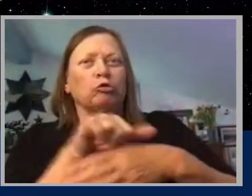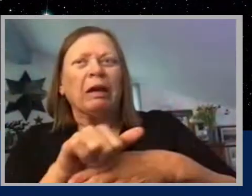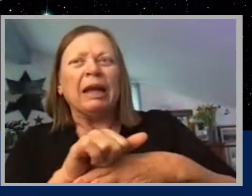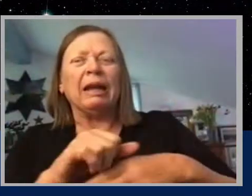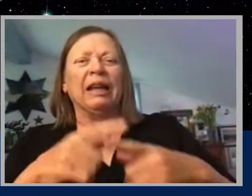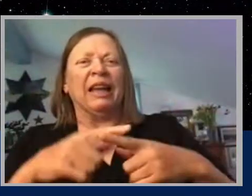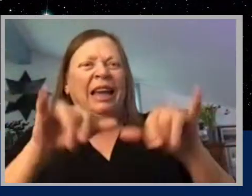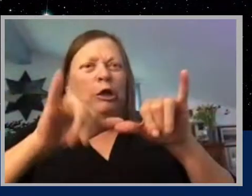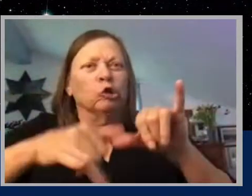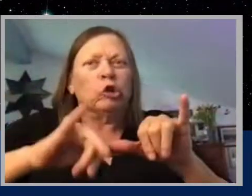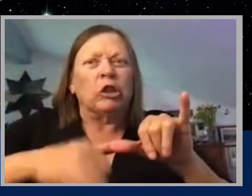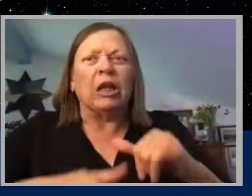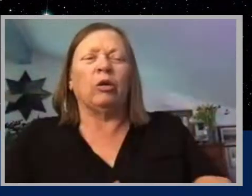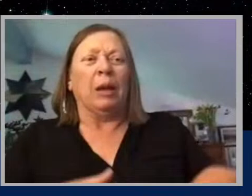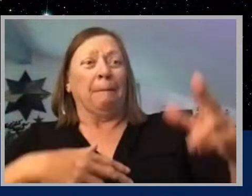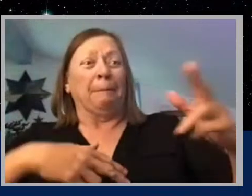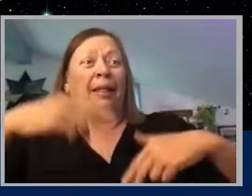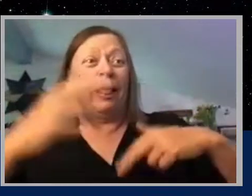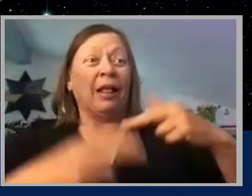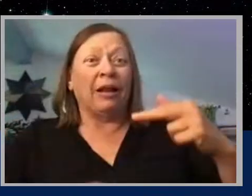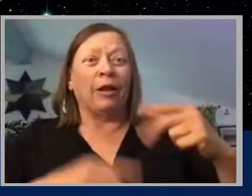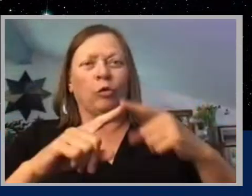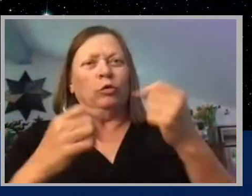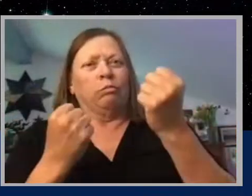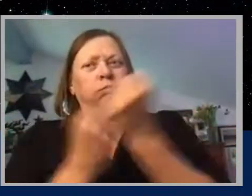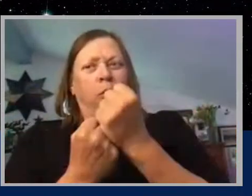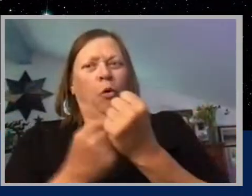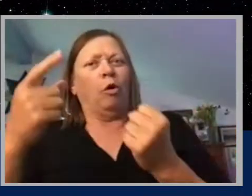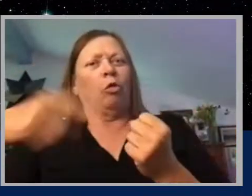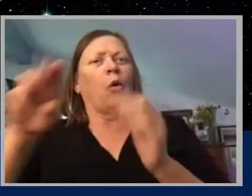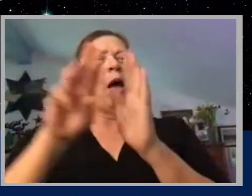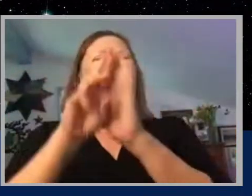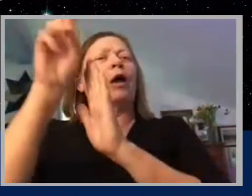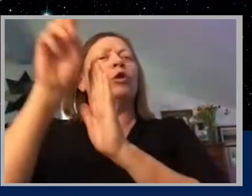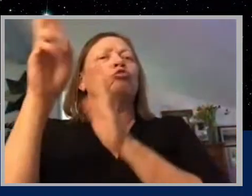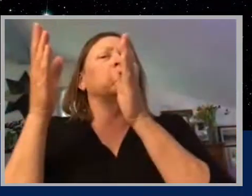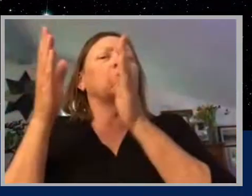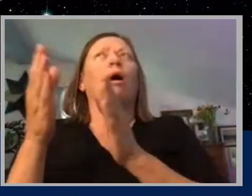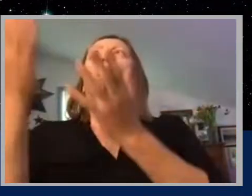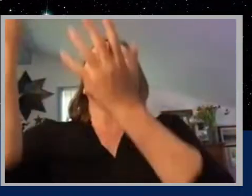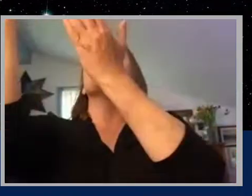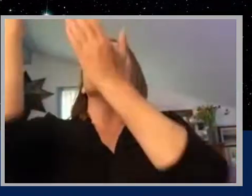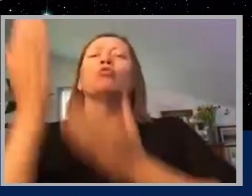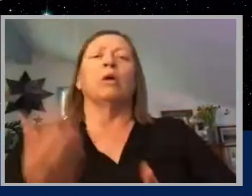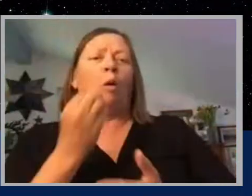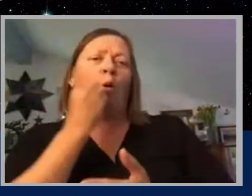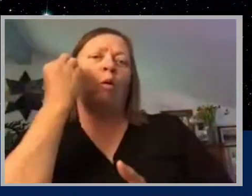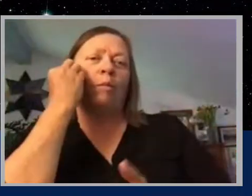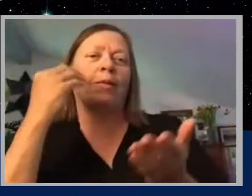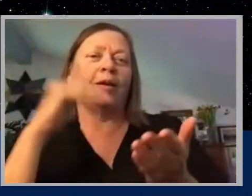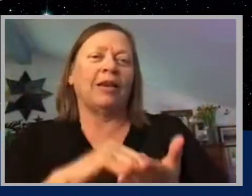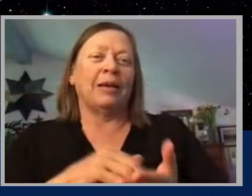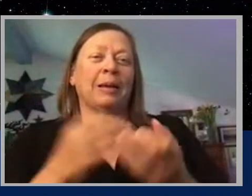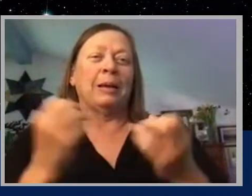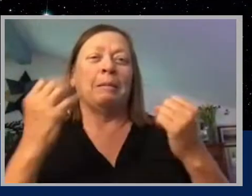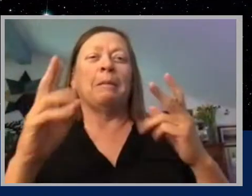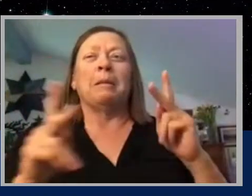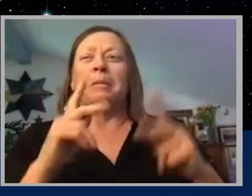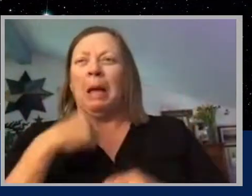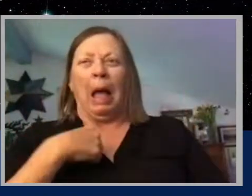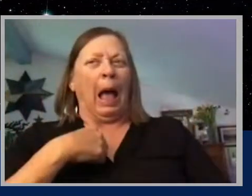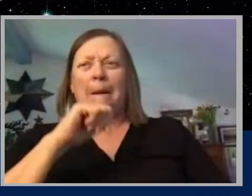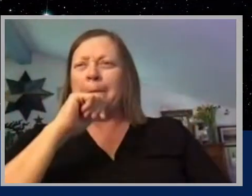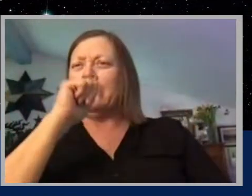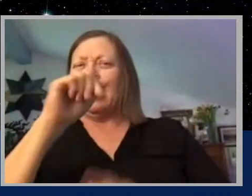to support the astronauts coming back home. So we get the question a ton of the times like, oh, I'm not going to be an astronaut or anything. What skills can